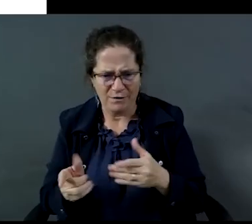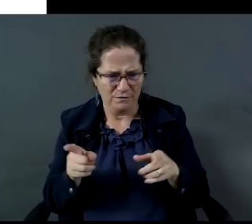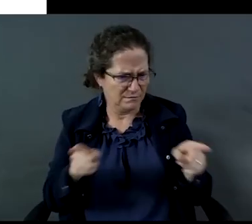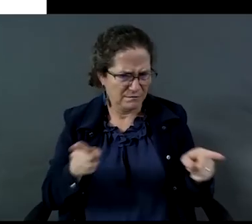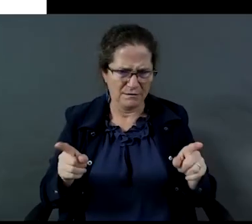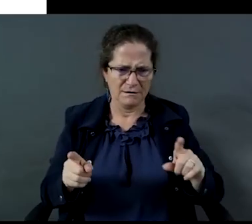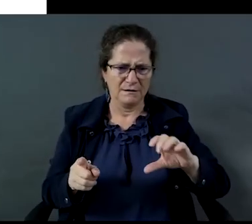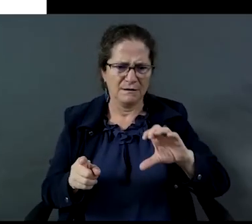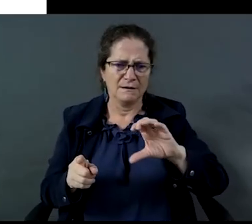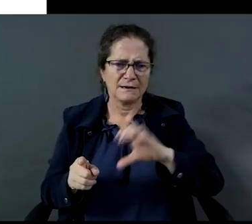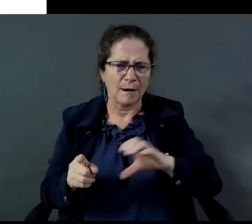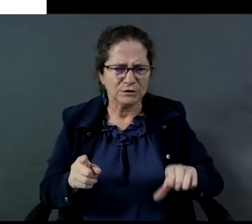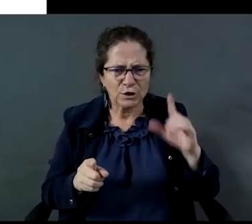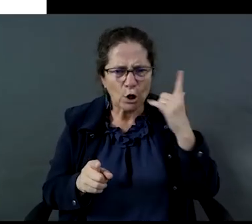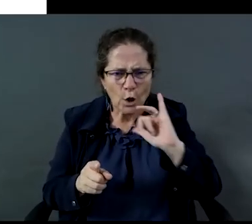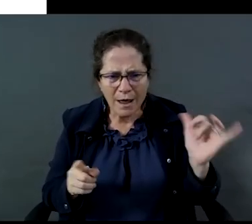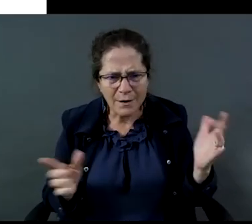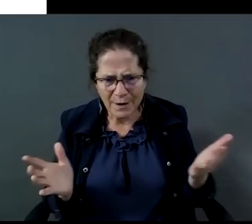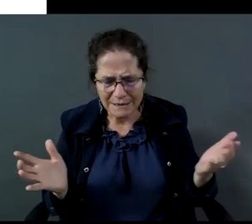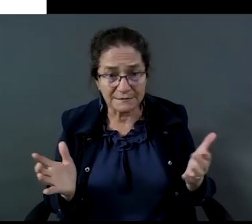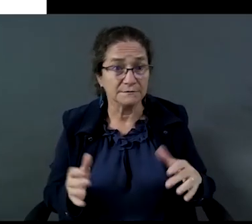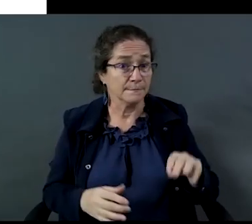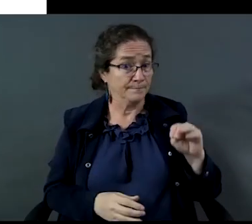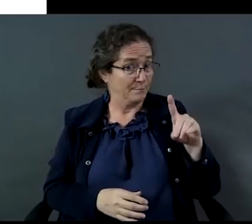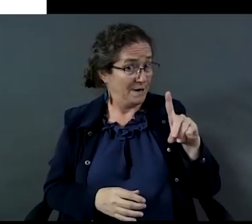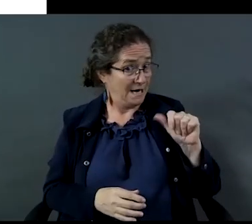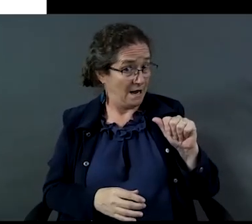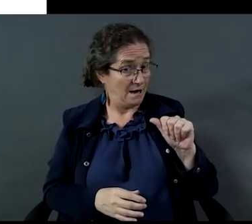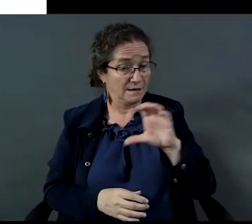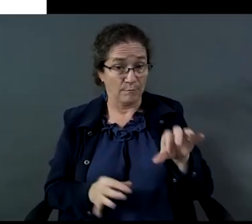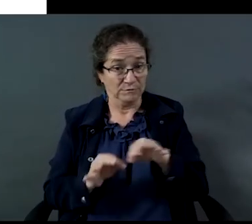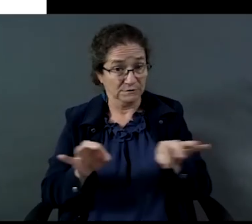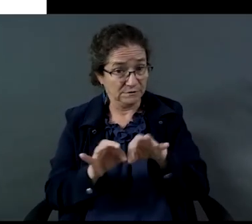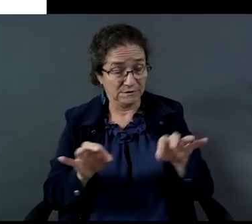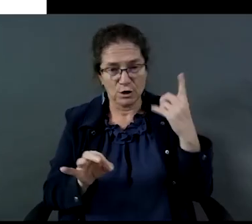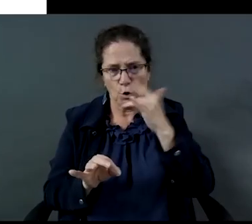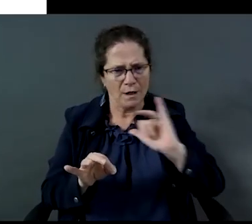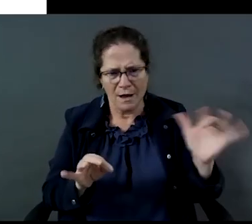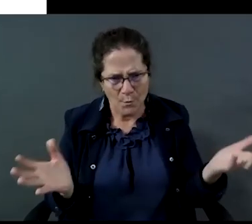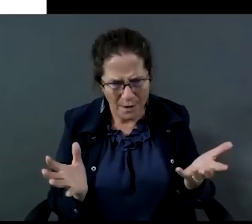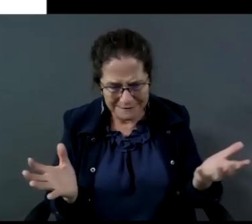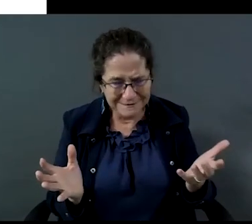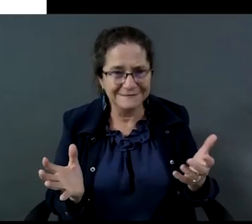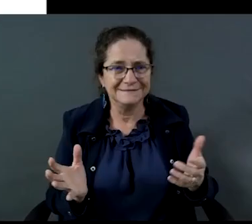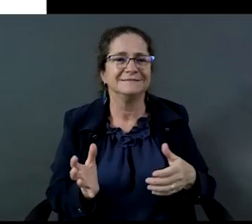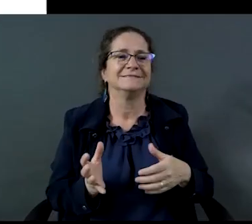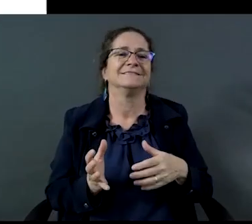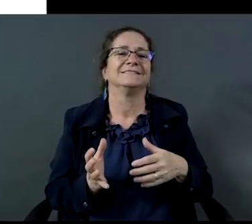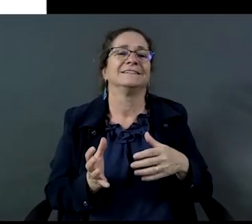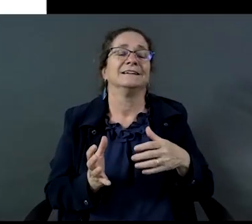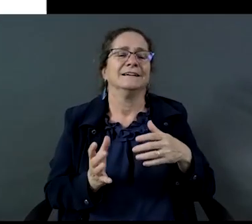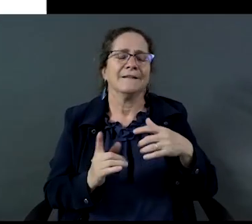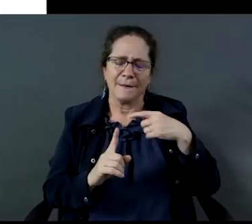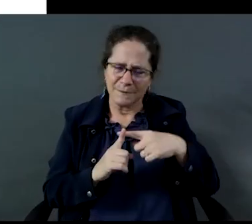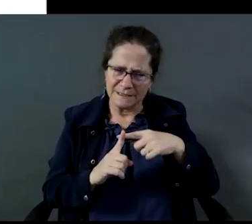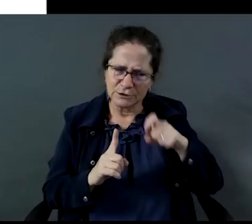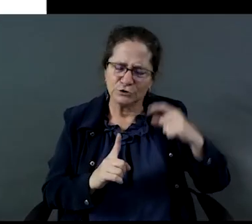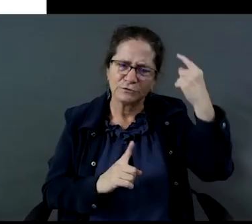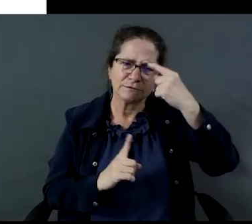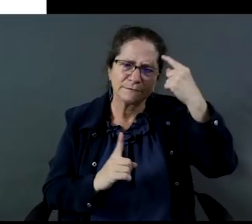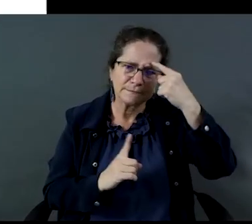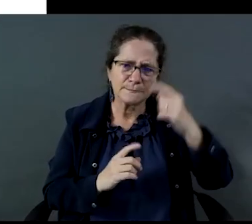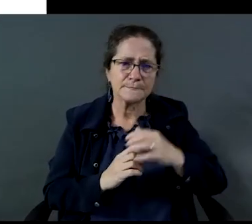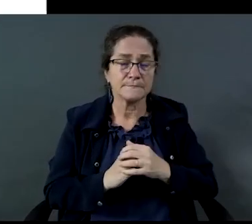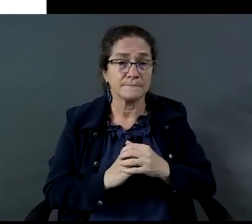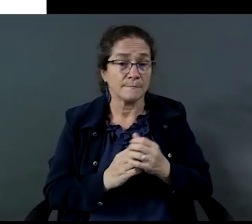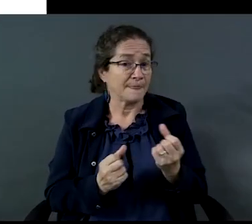doing media, what does it look like when I have that accessible and captioned? And then I may need to think about how